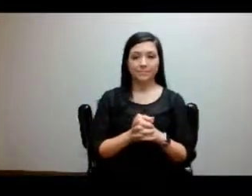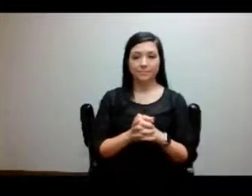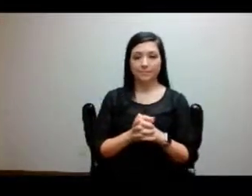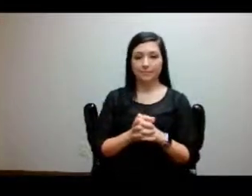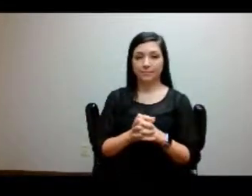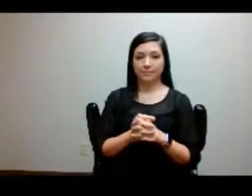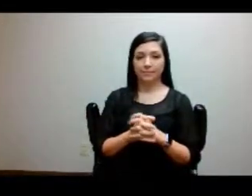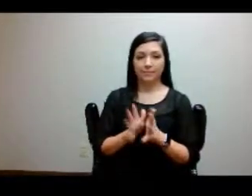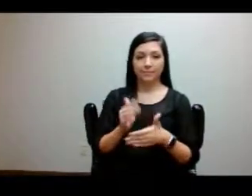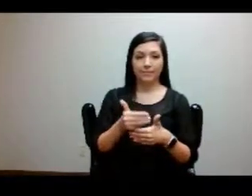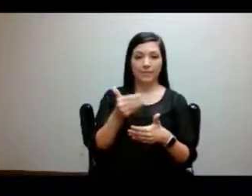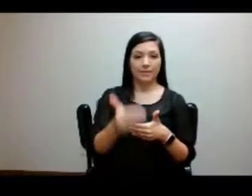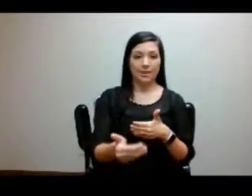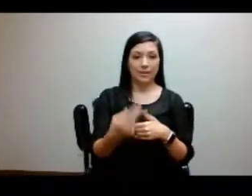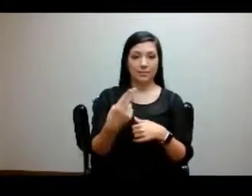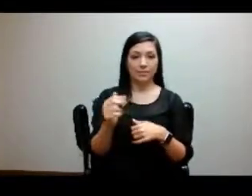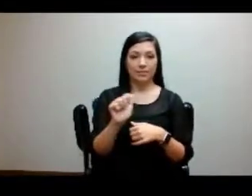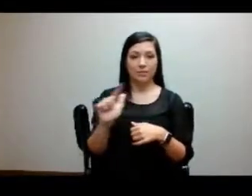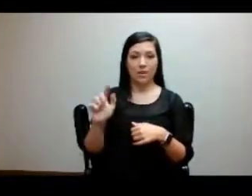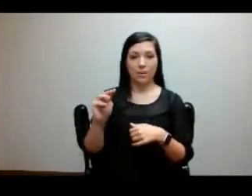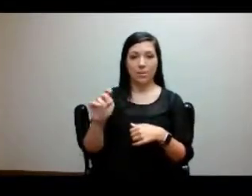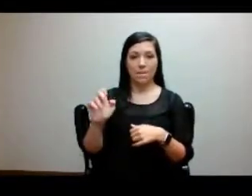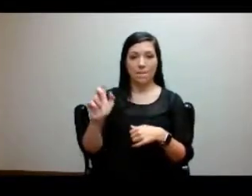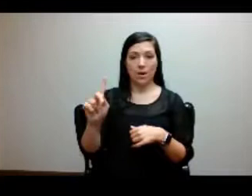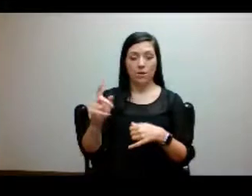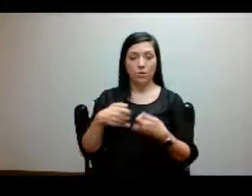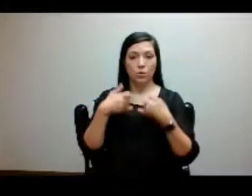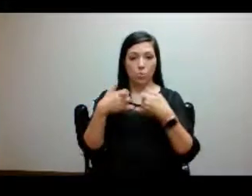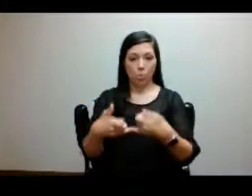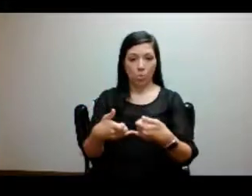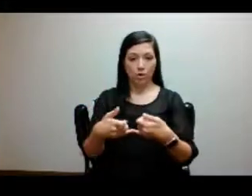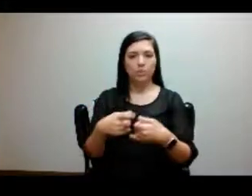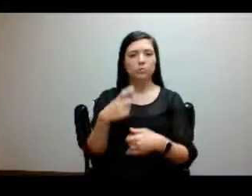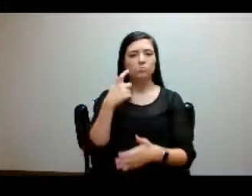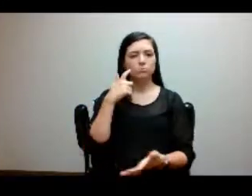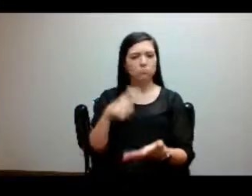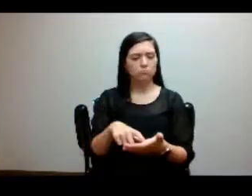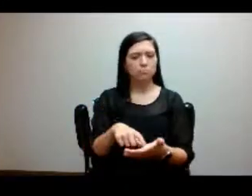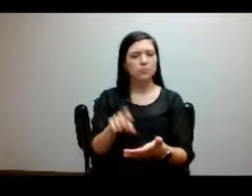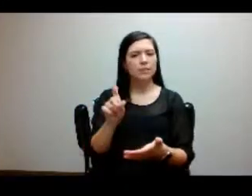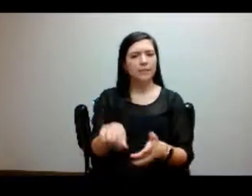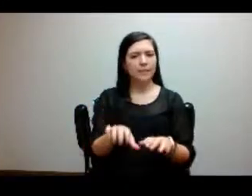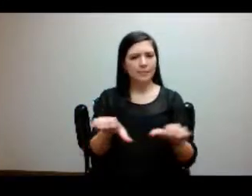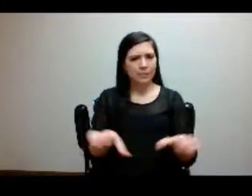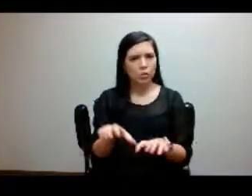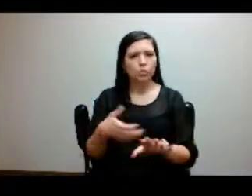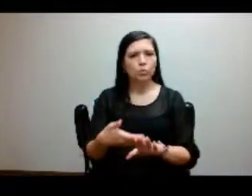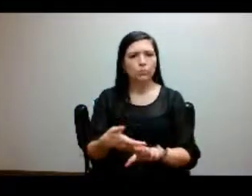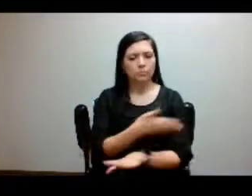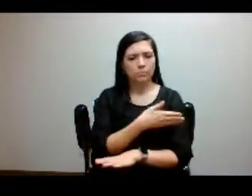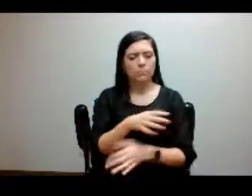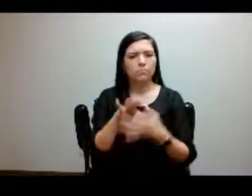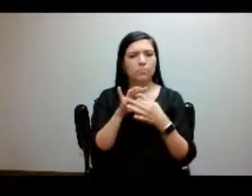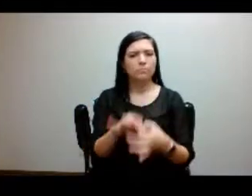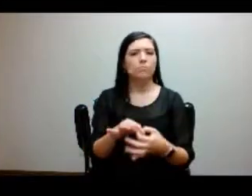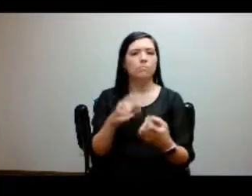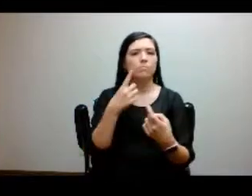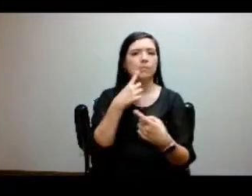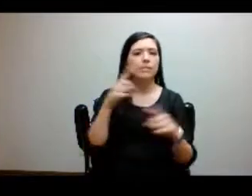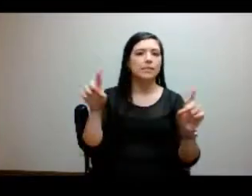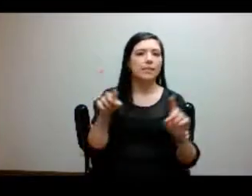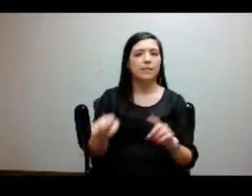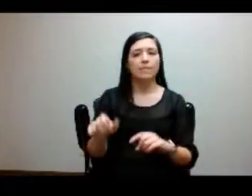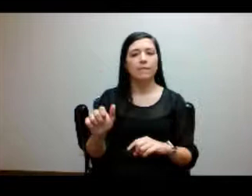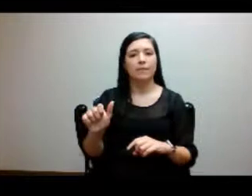The next Hallmark Award winner saw a need to be proactive as it pertained to the success of the